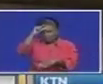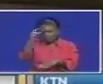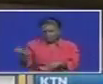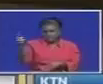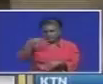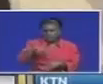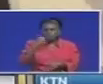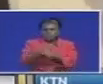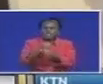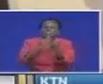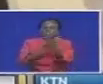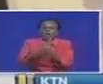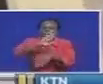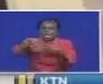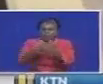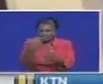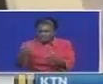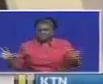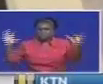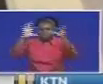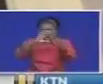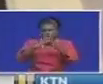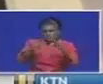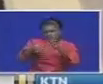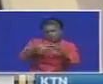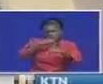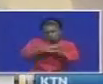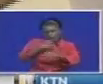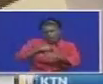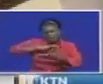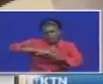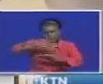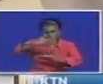at work to ensure that every child joining primary school gets a laptop.